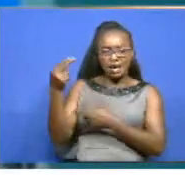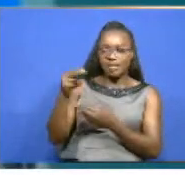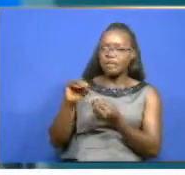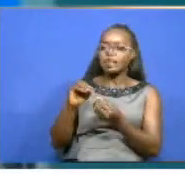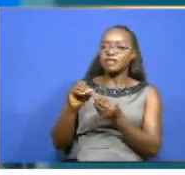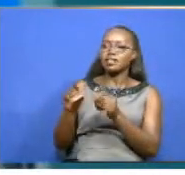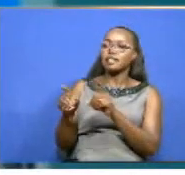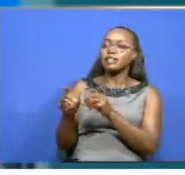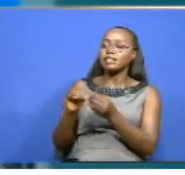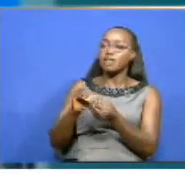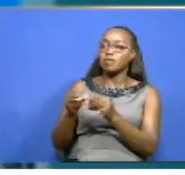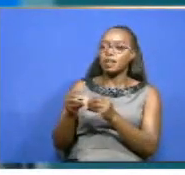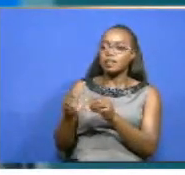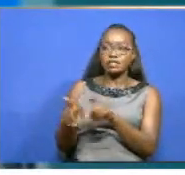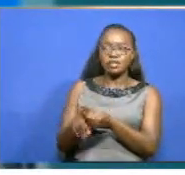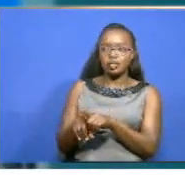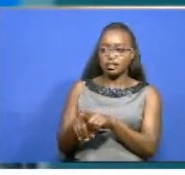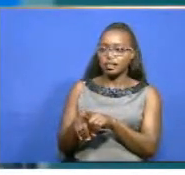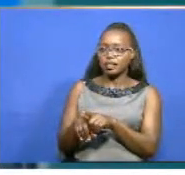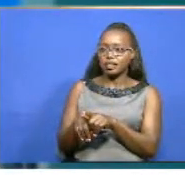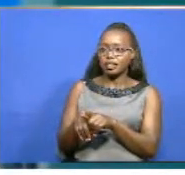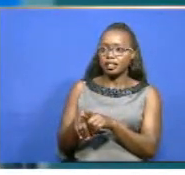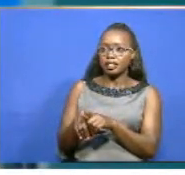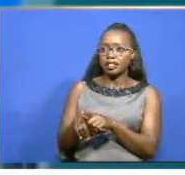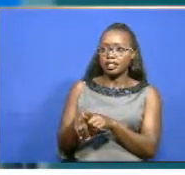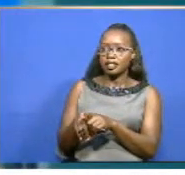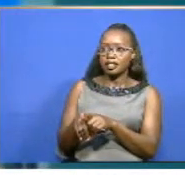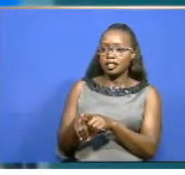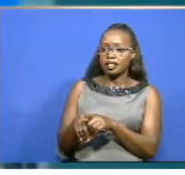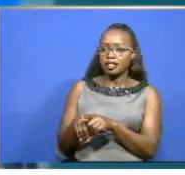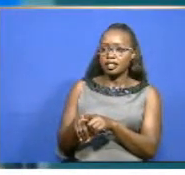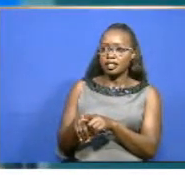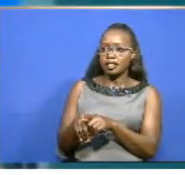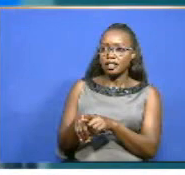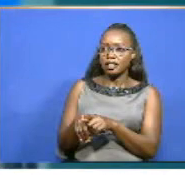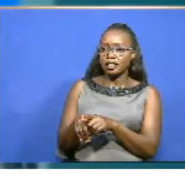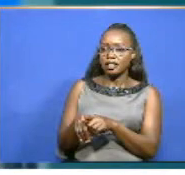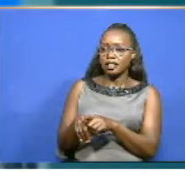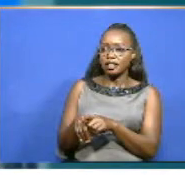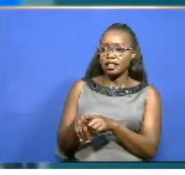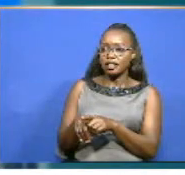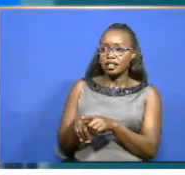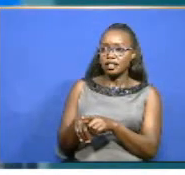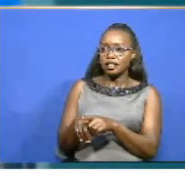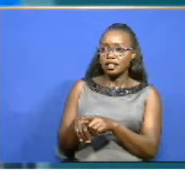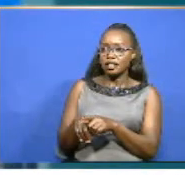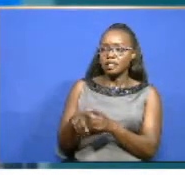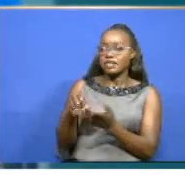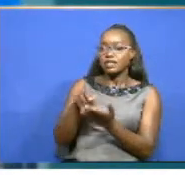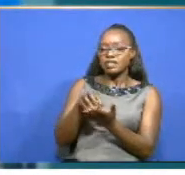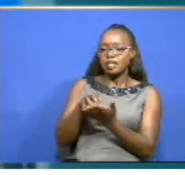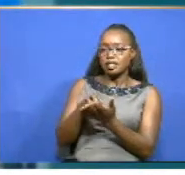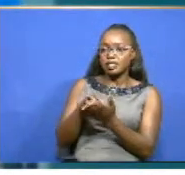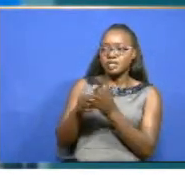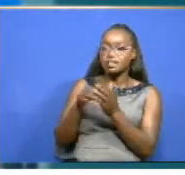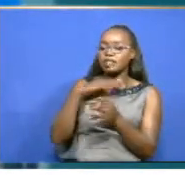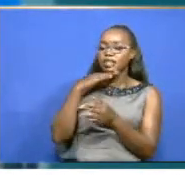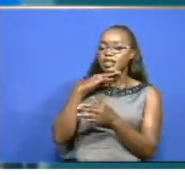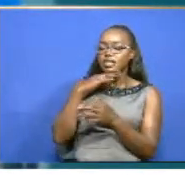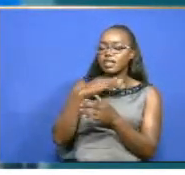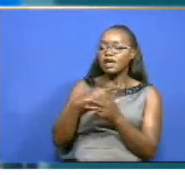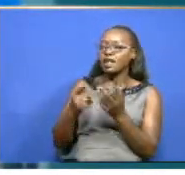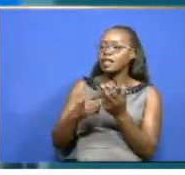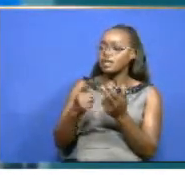see, you know, case fatality rate is what we use in scientific terminologies. Case fatality rates that we always look